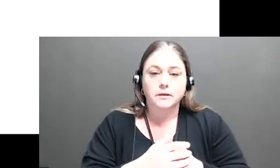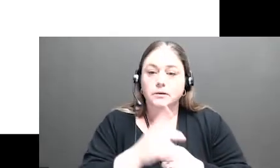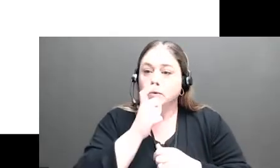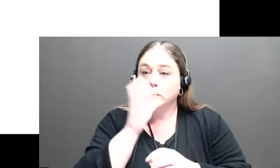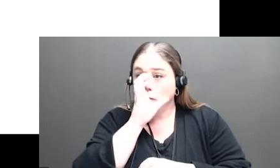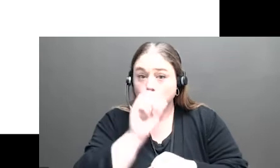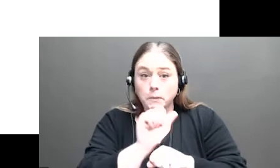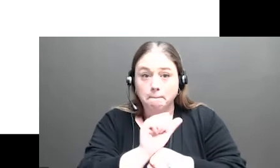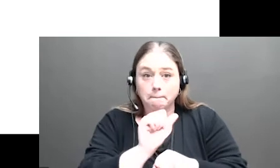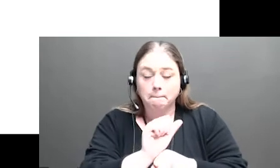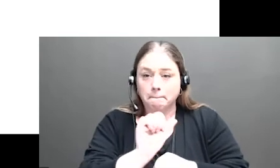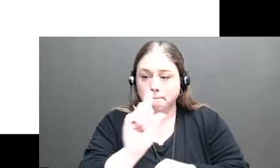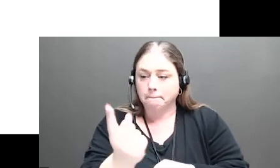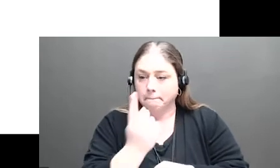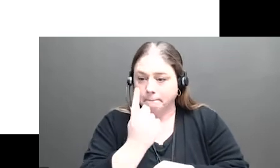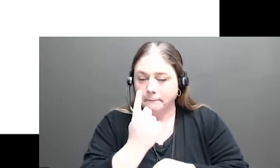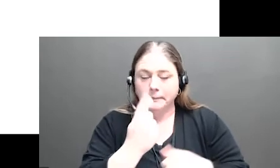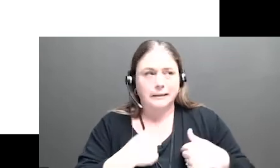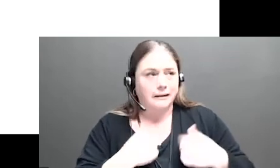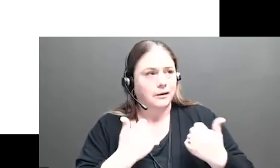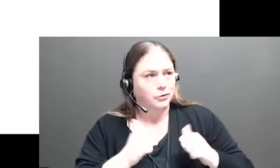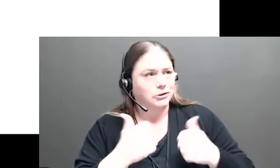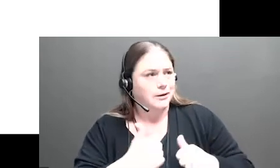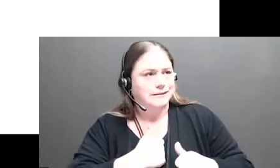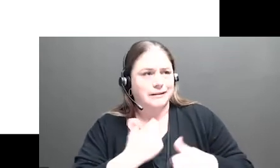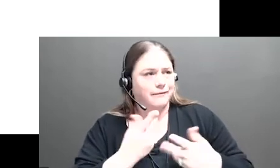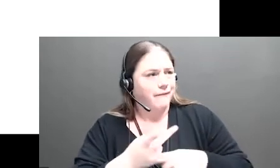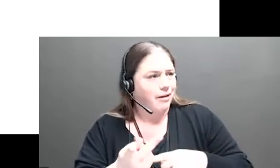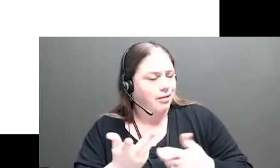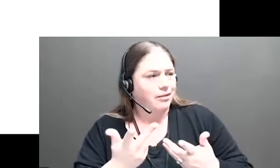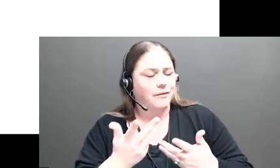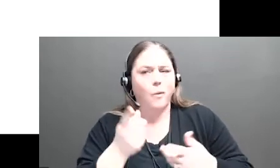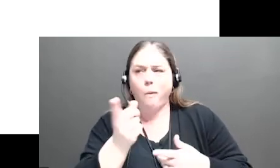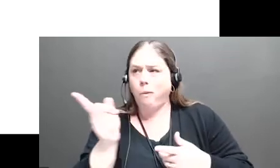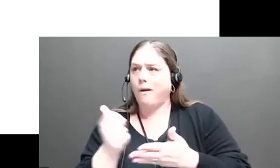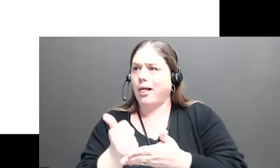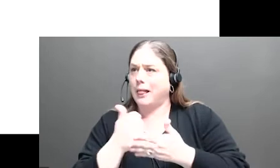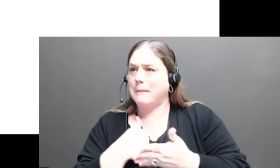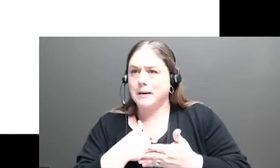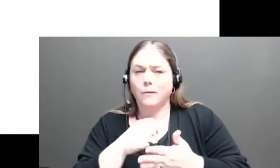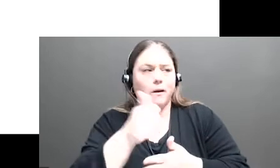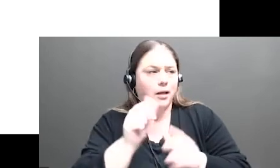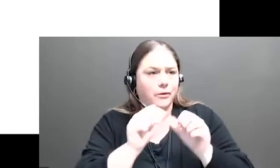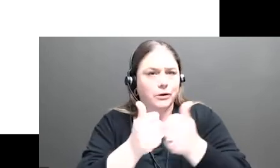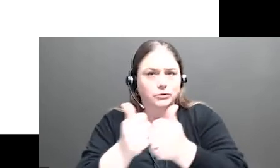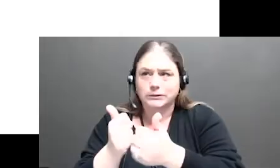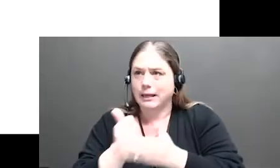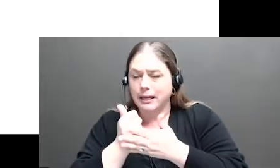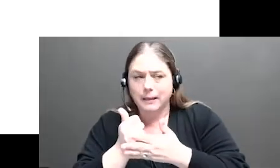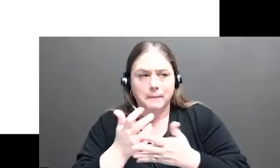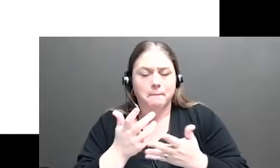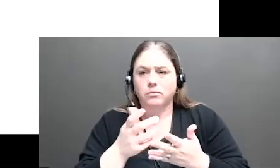us having tried to find work either on their own or with the support of other employment agencies or recruiters or other